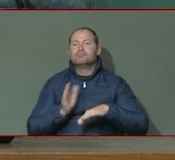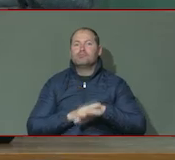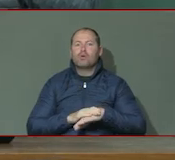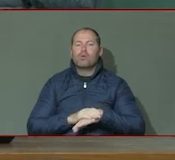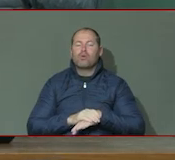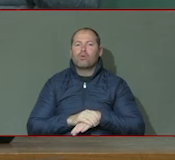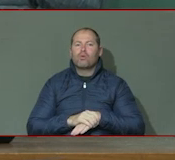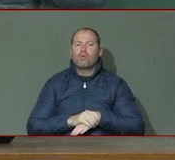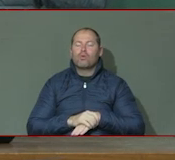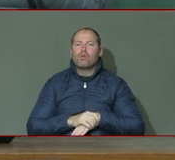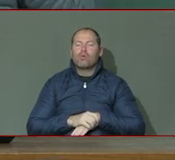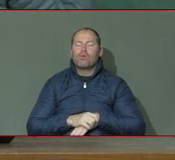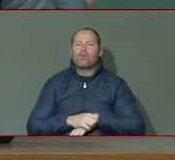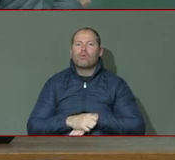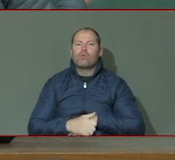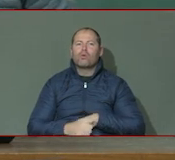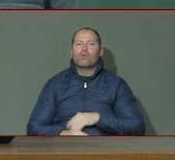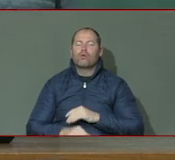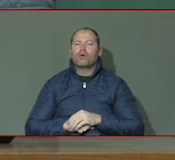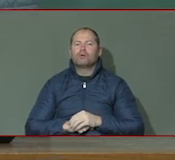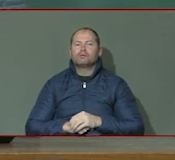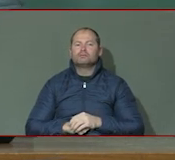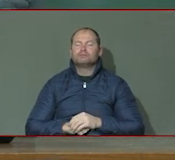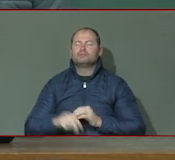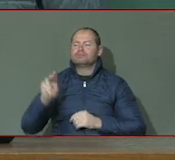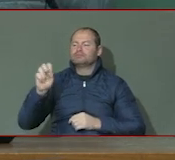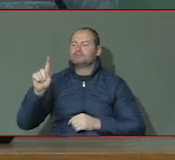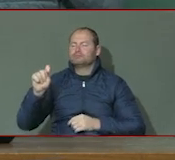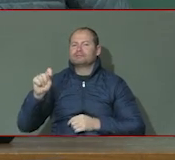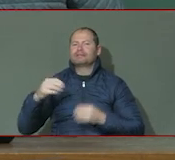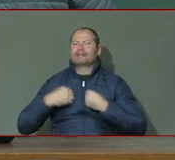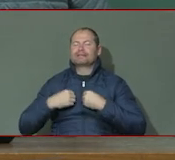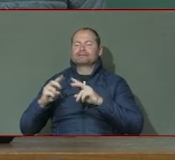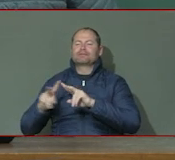the market price. The net asset value, sorry.